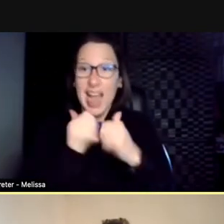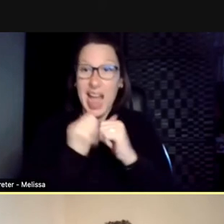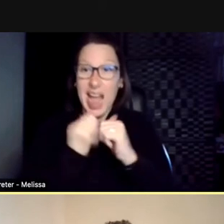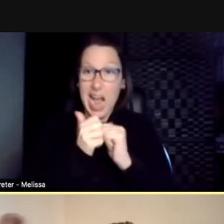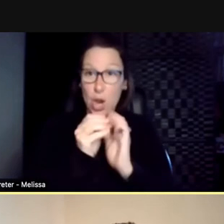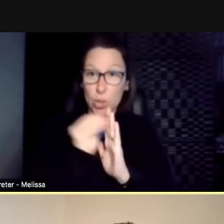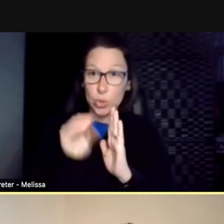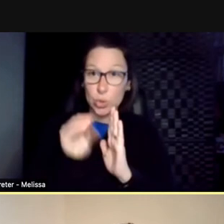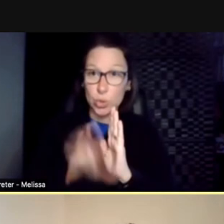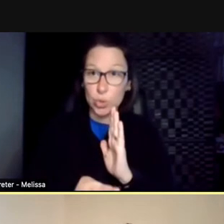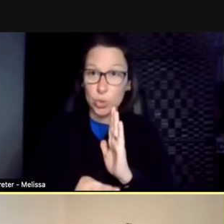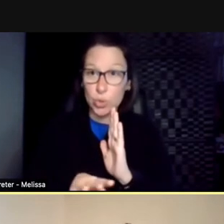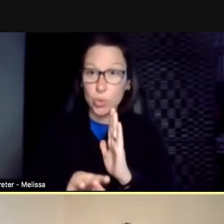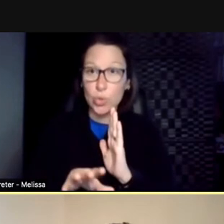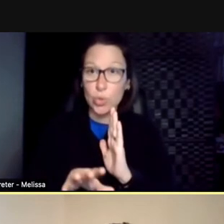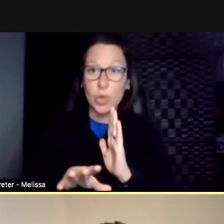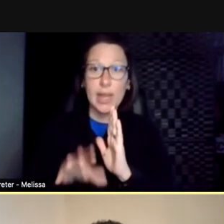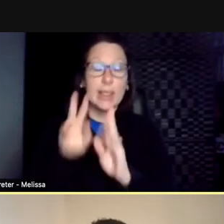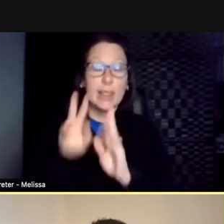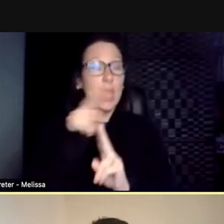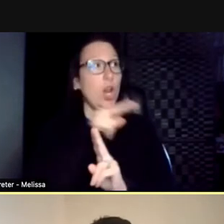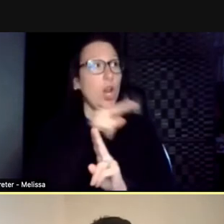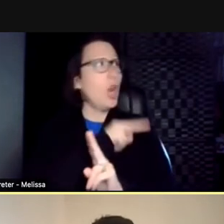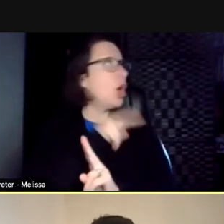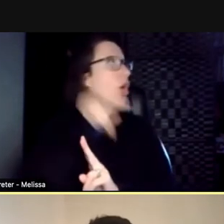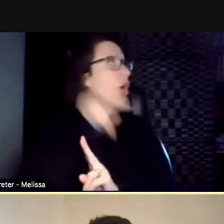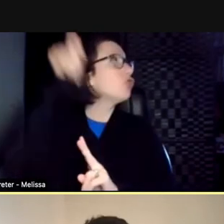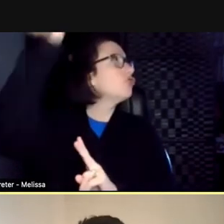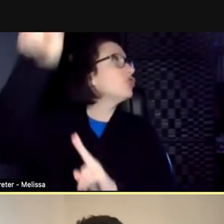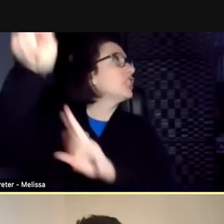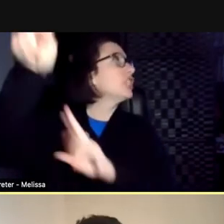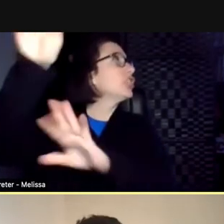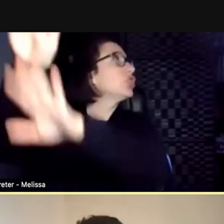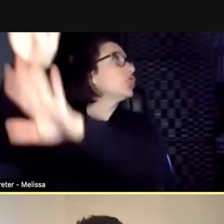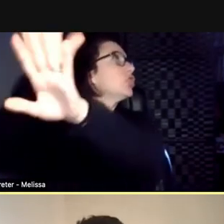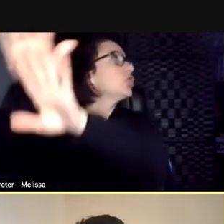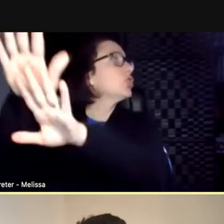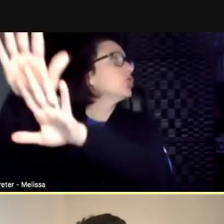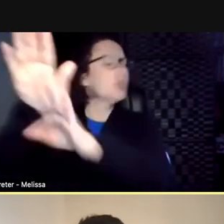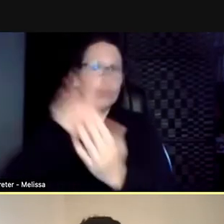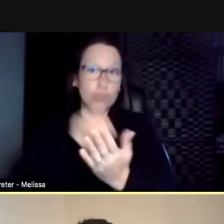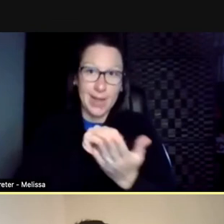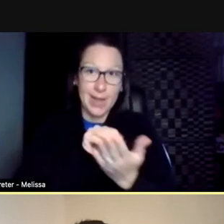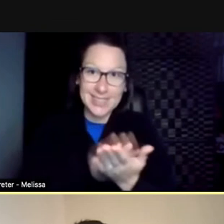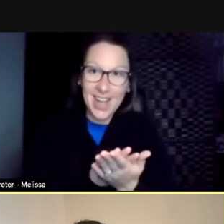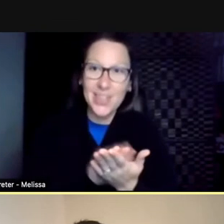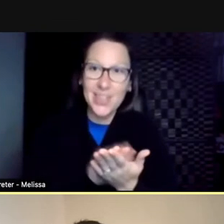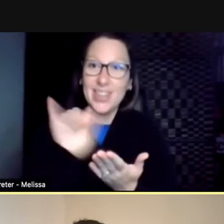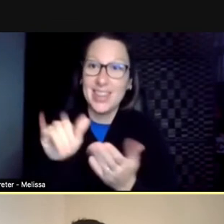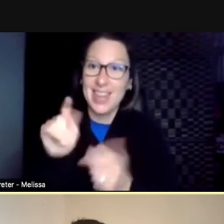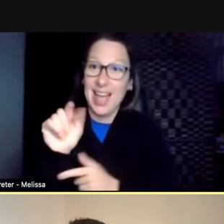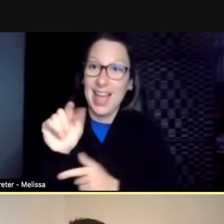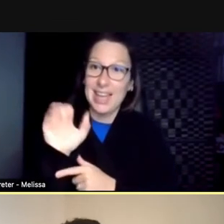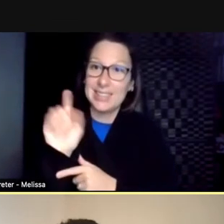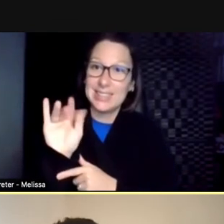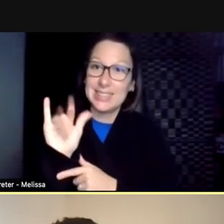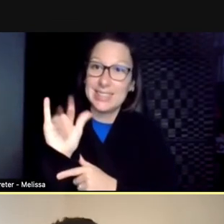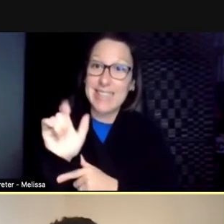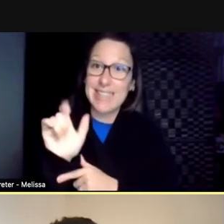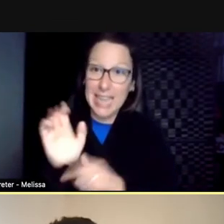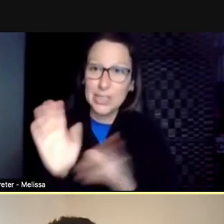looked away and reached and felt around for it. So write that down, and that is a tactile behavior. Okay. Why